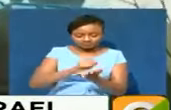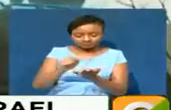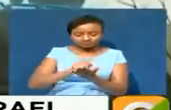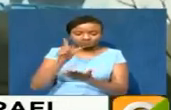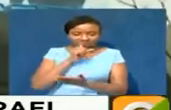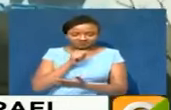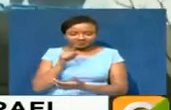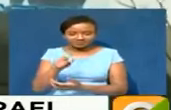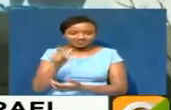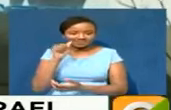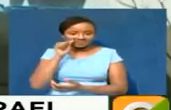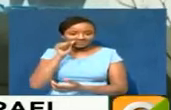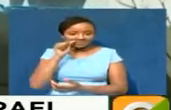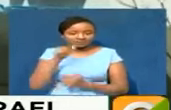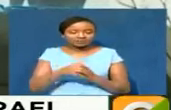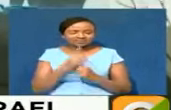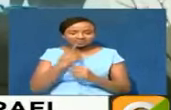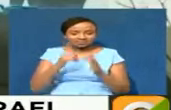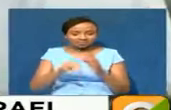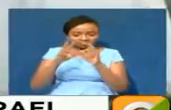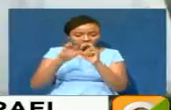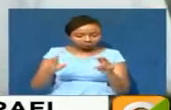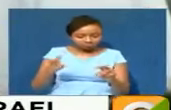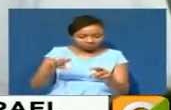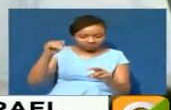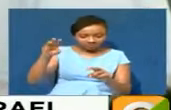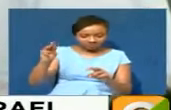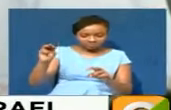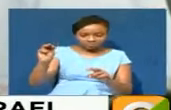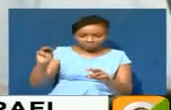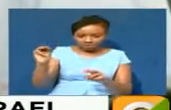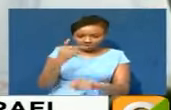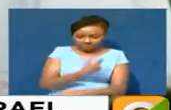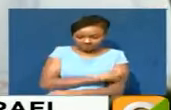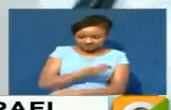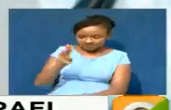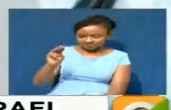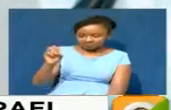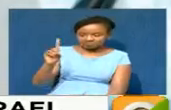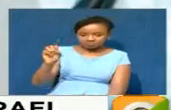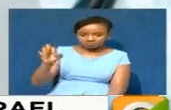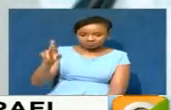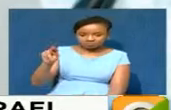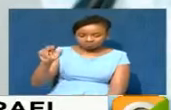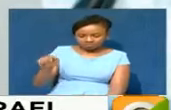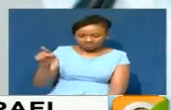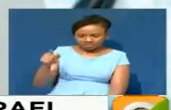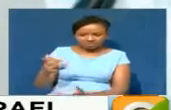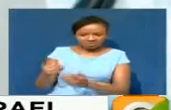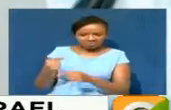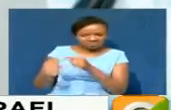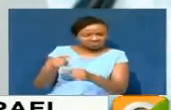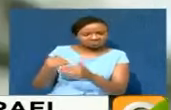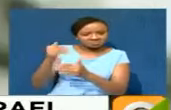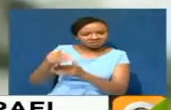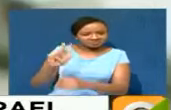Journal of Medicine, antibodies that were elicited by Moderna vaccine persisted through 6 months after the second dose. Further research is still